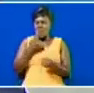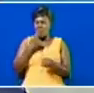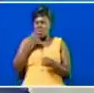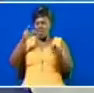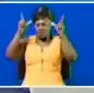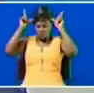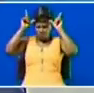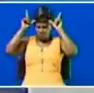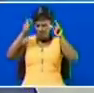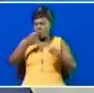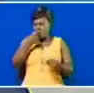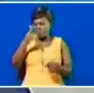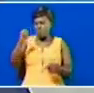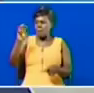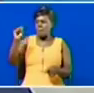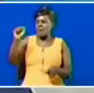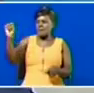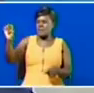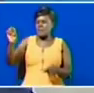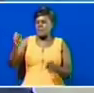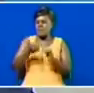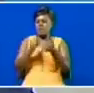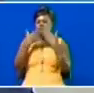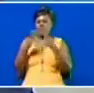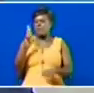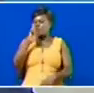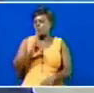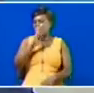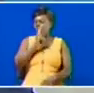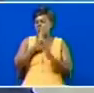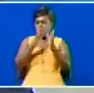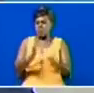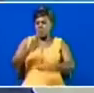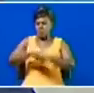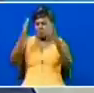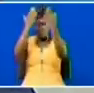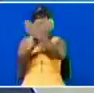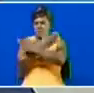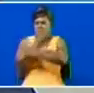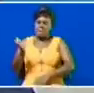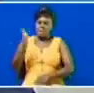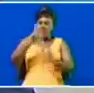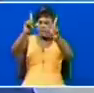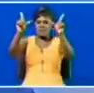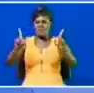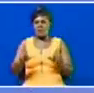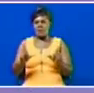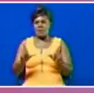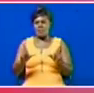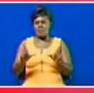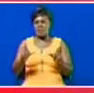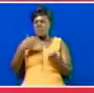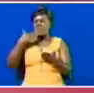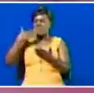will be hosting Marseille. But that's your sport for now. My name is Robinson Okenye. Have a good night. Take you back to Linda Ogutu. Great.